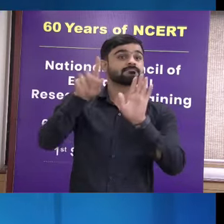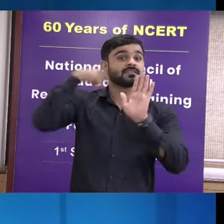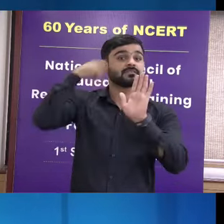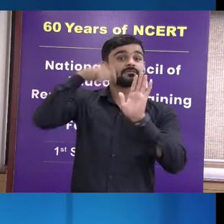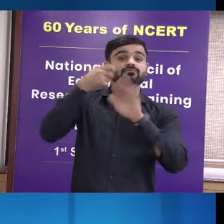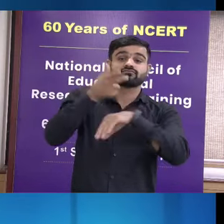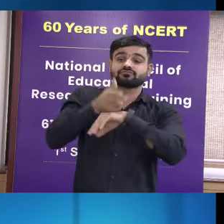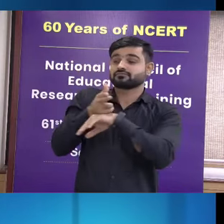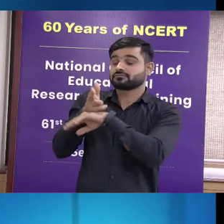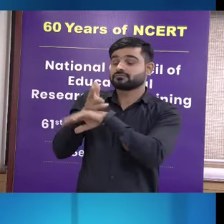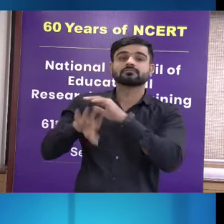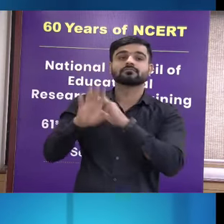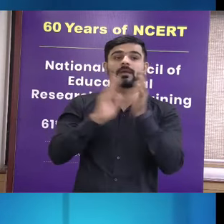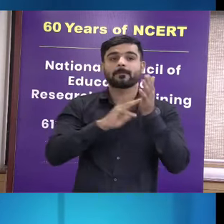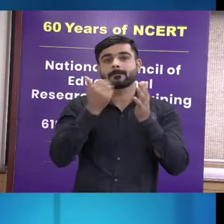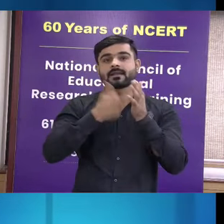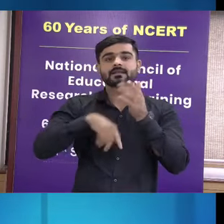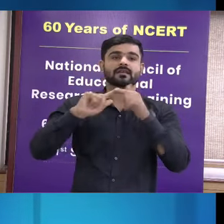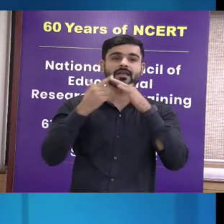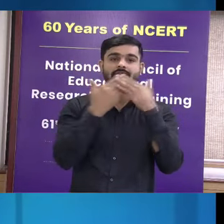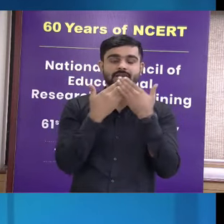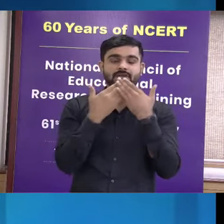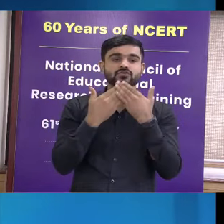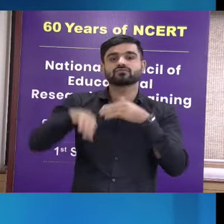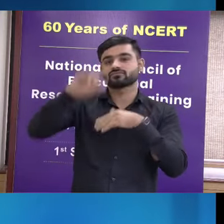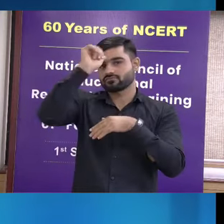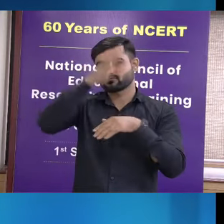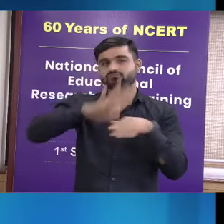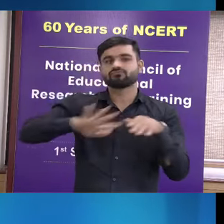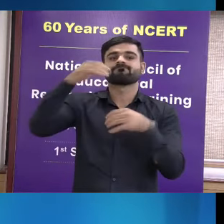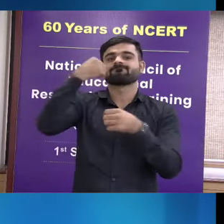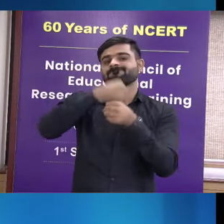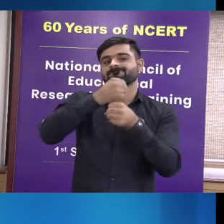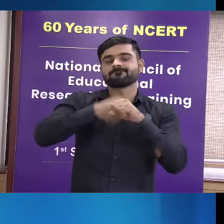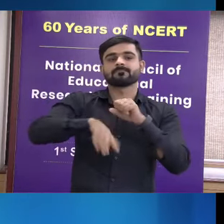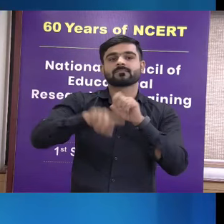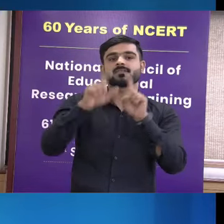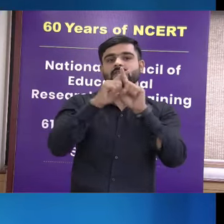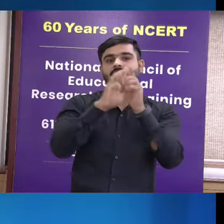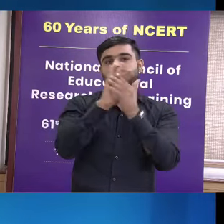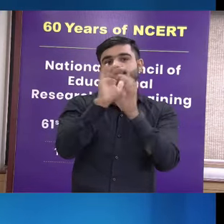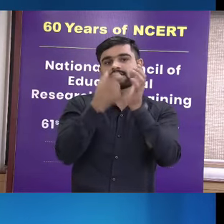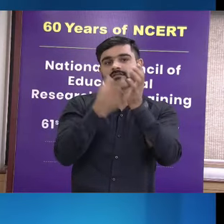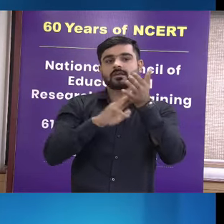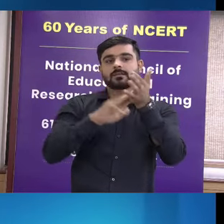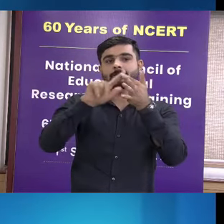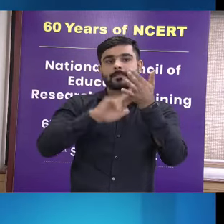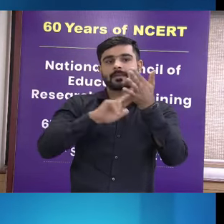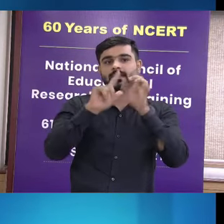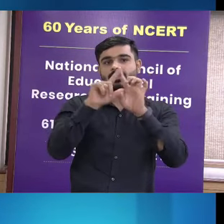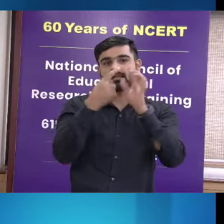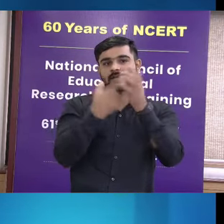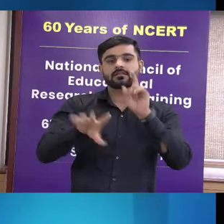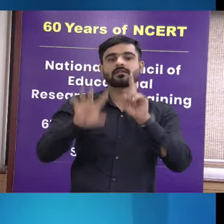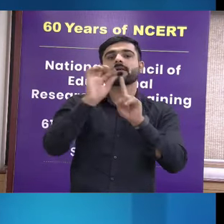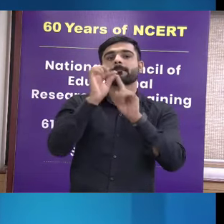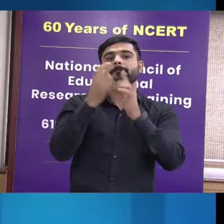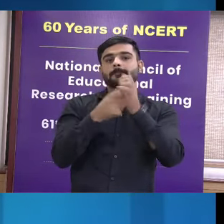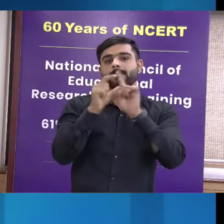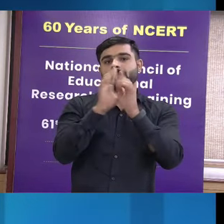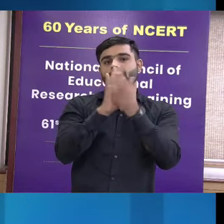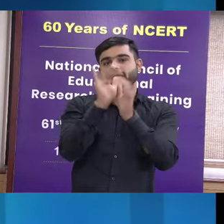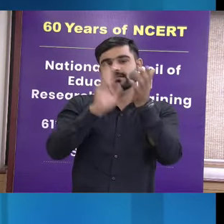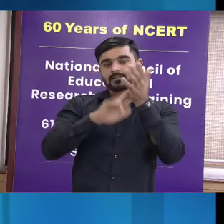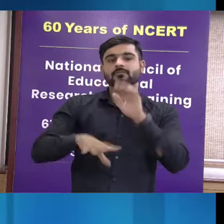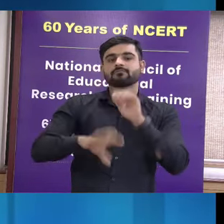video, Honorable Minister of Education, Government of India, Shri Dharmendra Pradhan has congratulated NCERT for